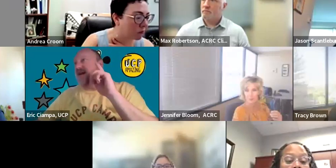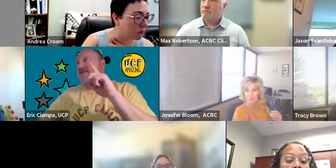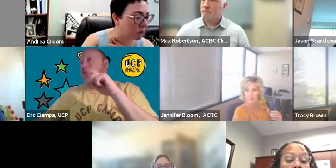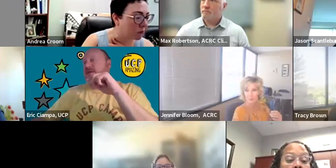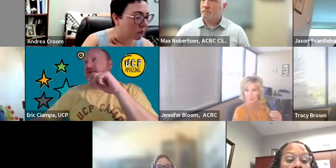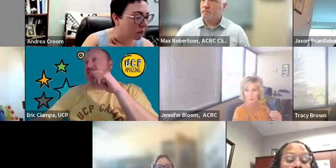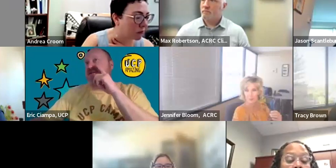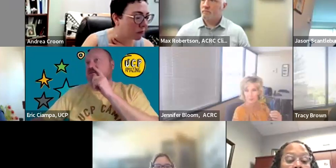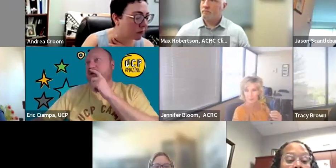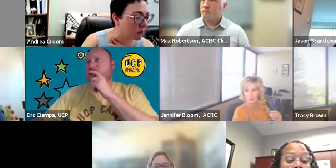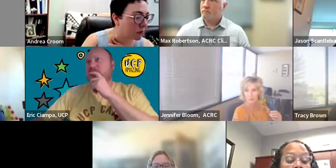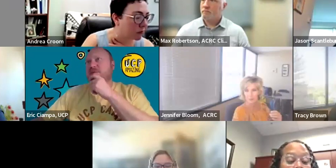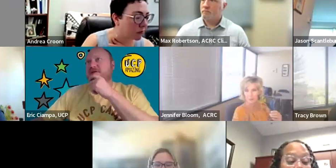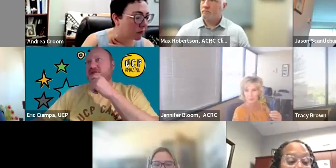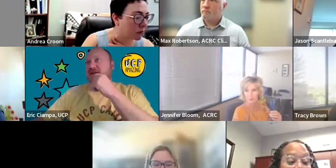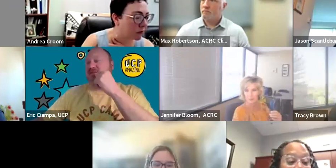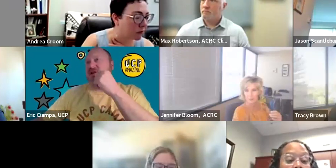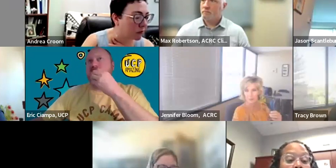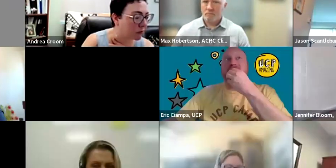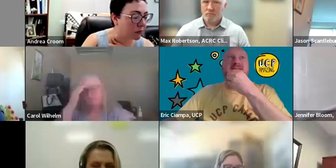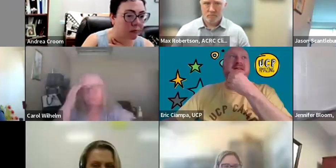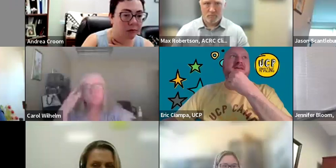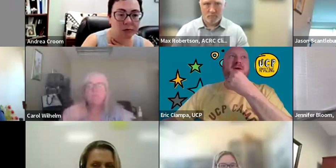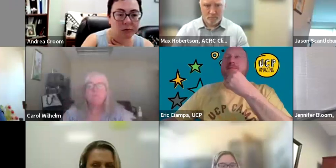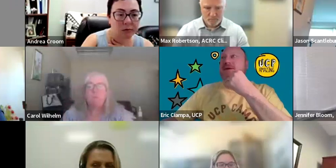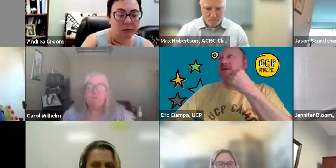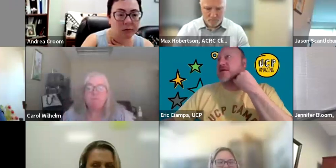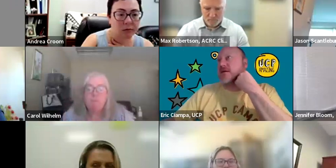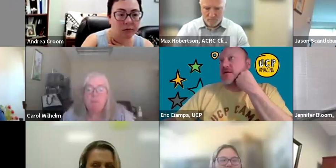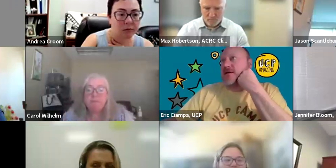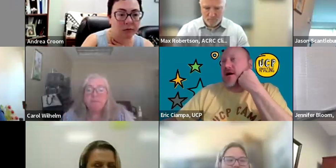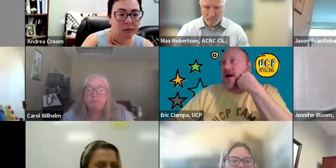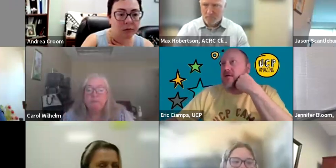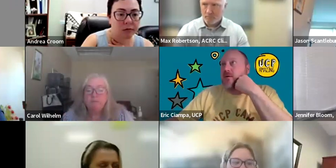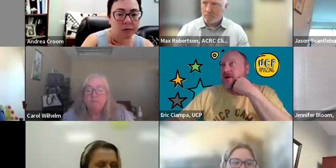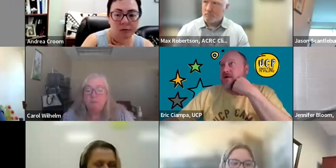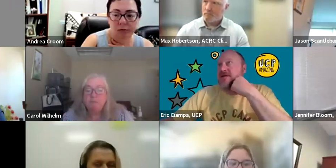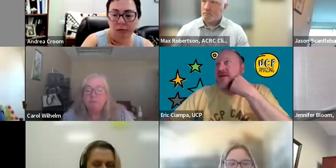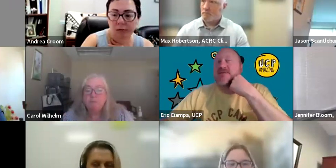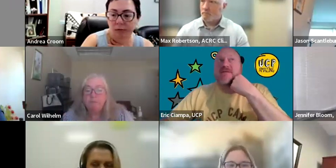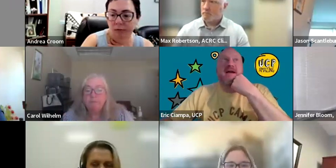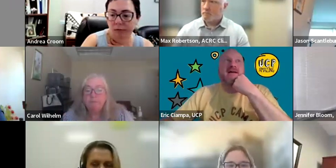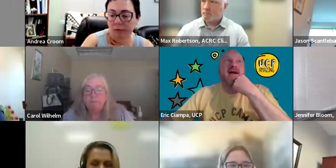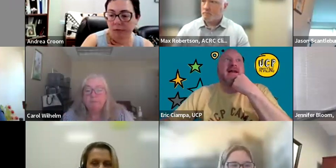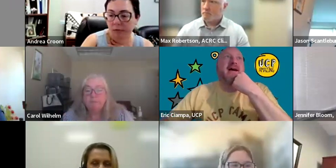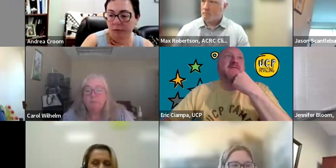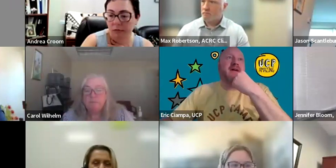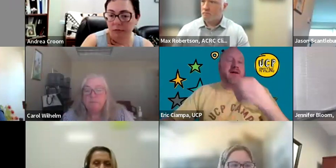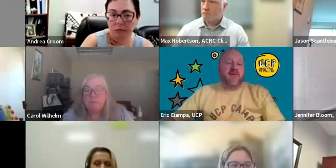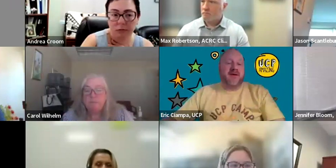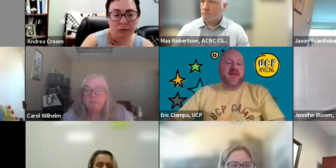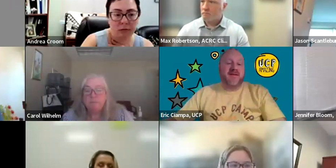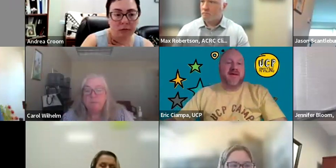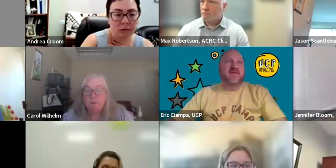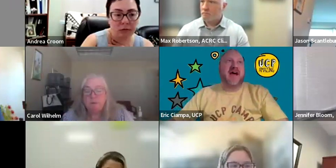little distracted during that presentation. So I don't know if you mentioned that yesterday was the QIP webinar that DDS provided, and I thought